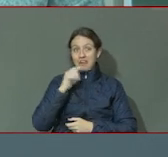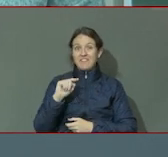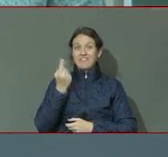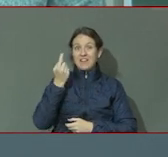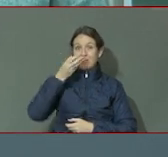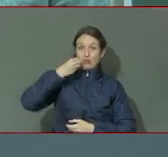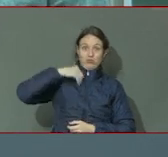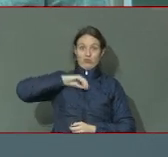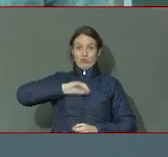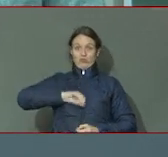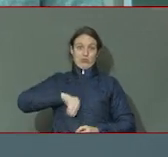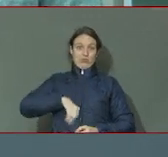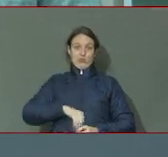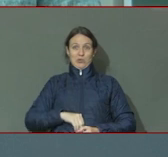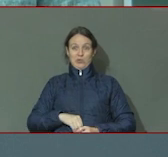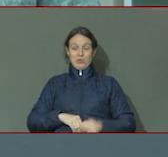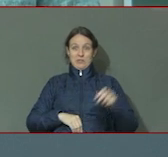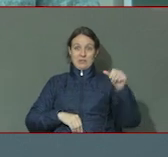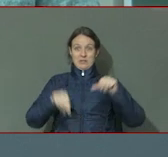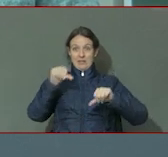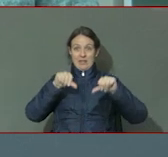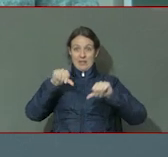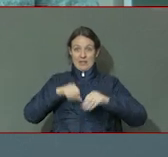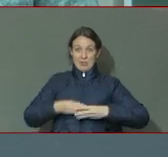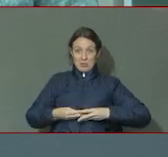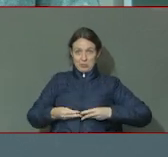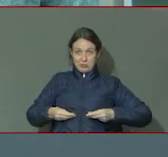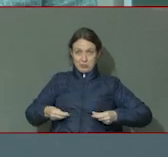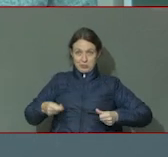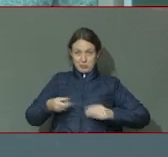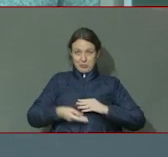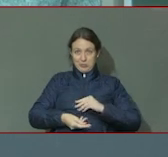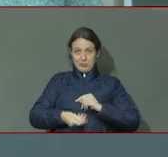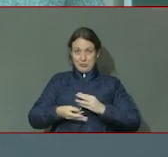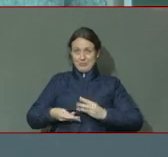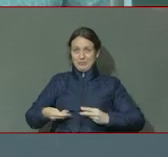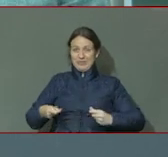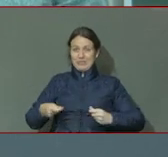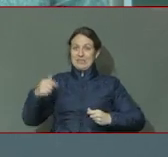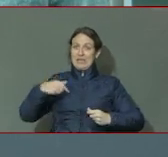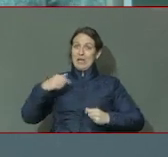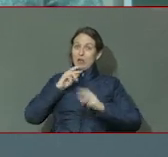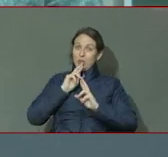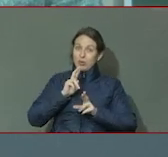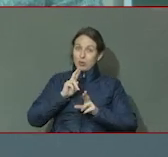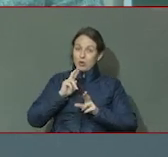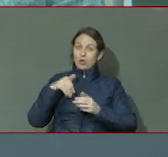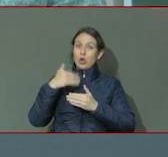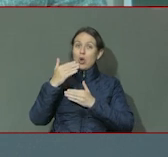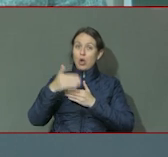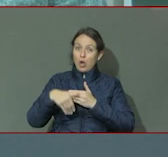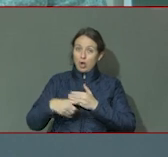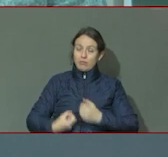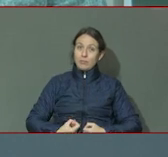into my stomach. The acid in my stomach must eat it until powder. The powder must react. Then it must send the